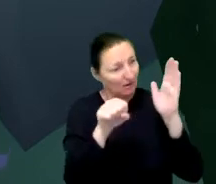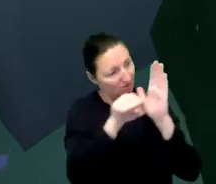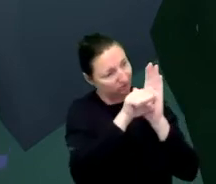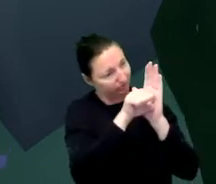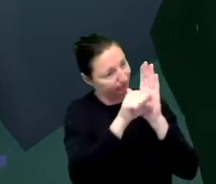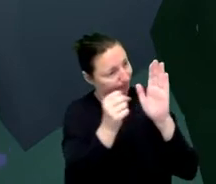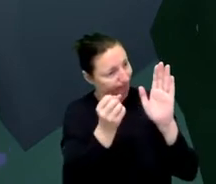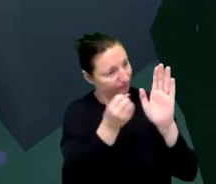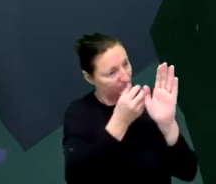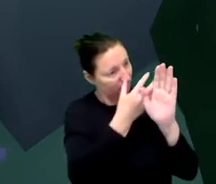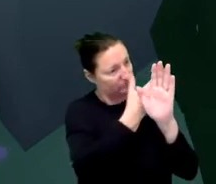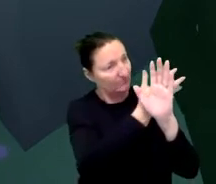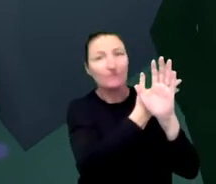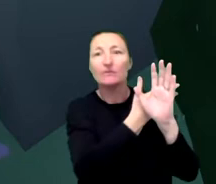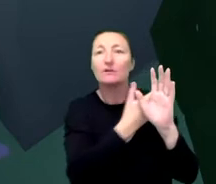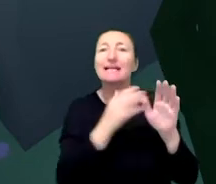light here.